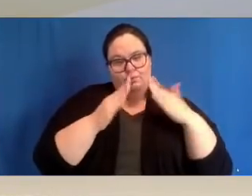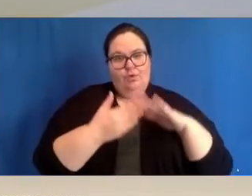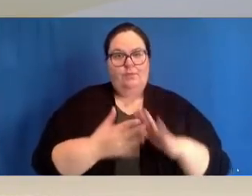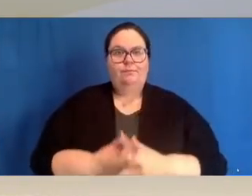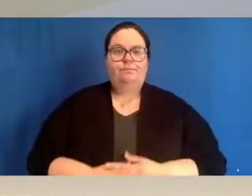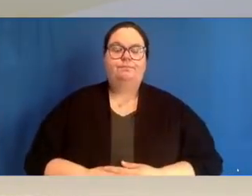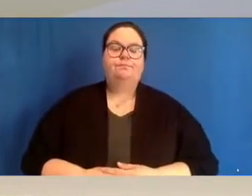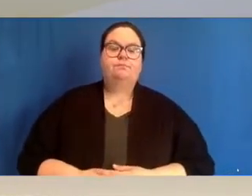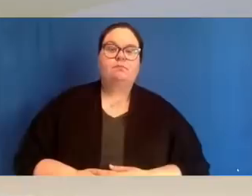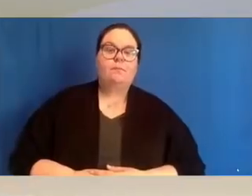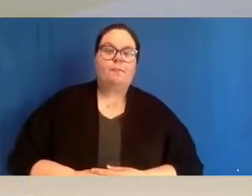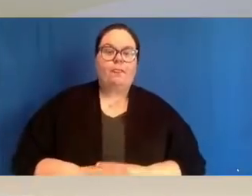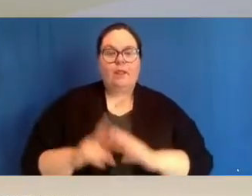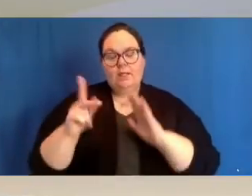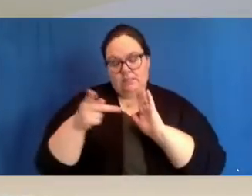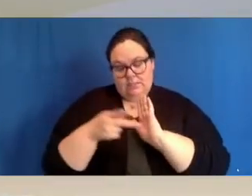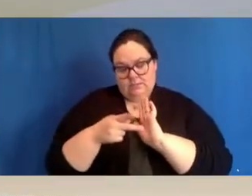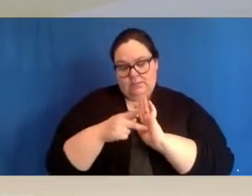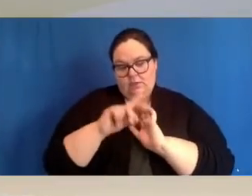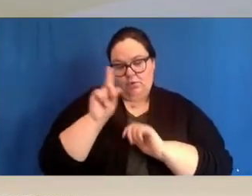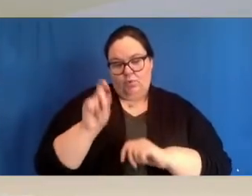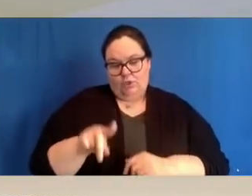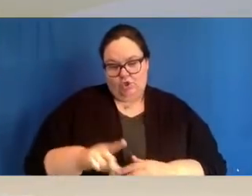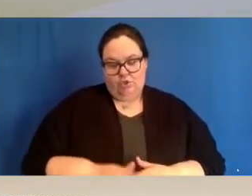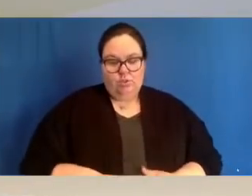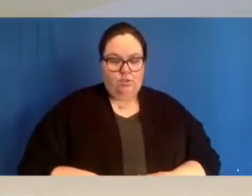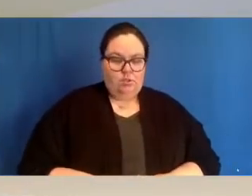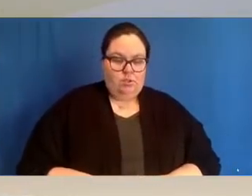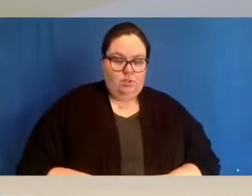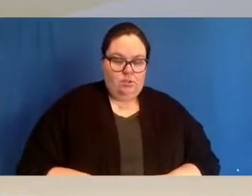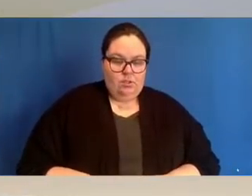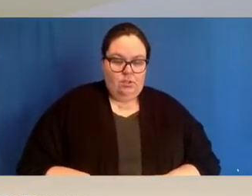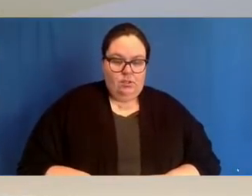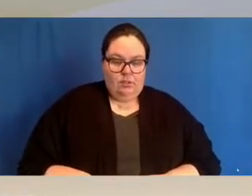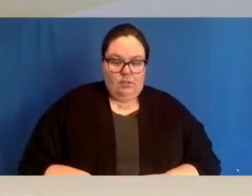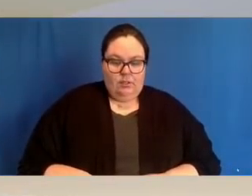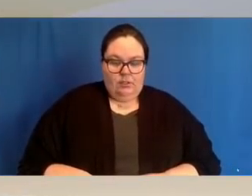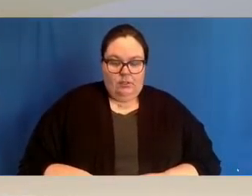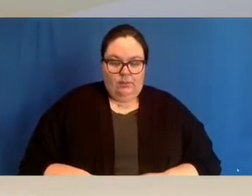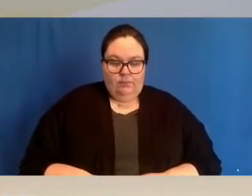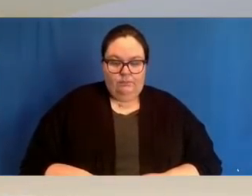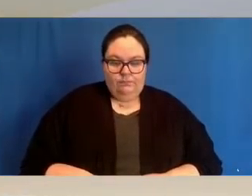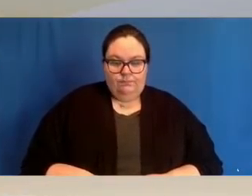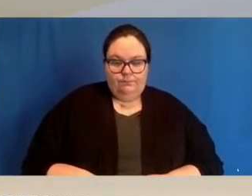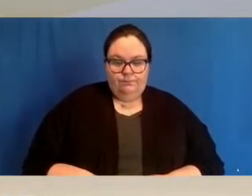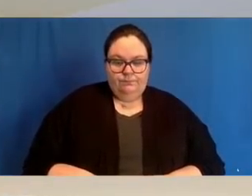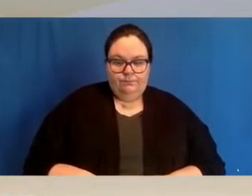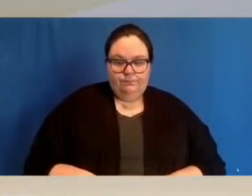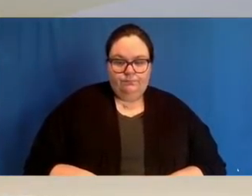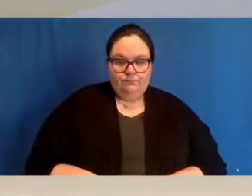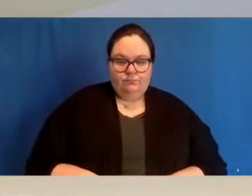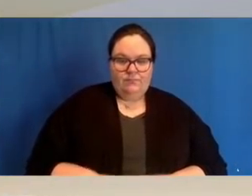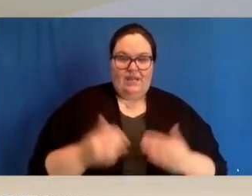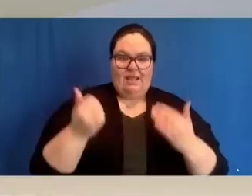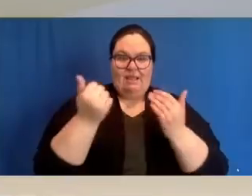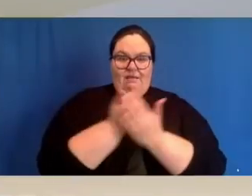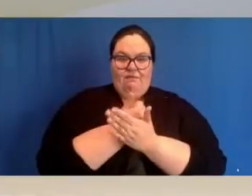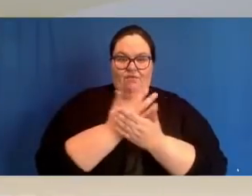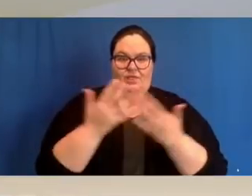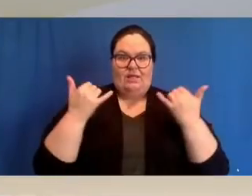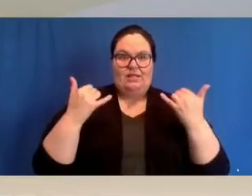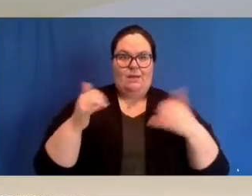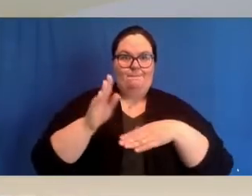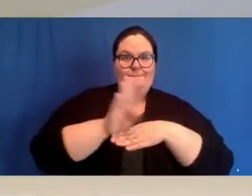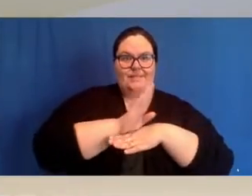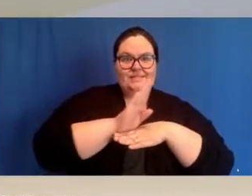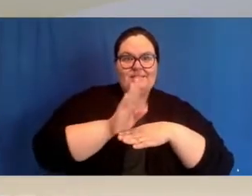I guess the follow-up question is basically, did I understand it correctly that the venues, everything is basically cut down,